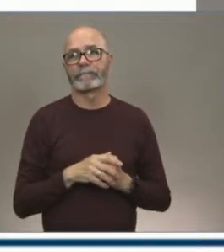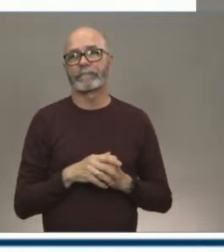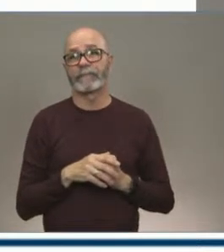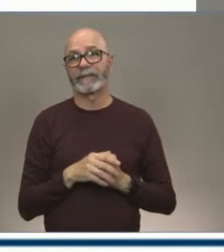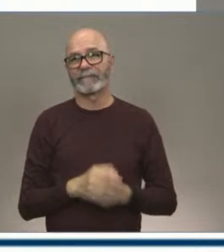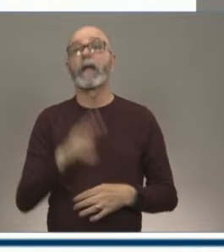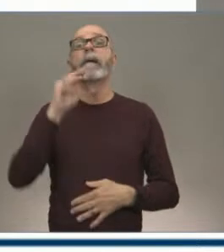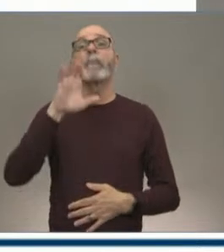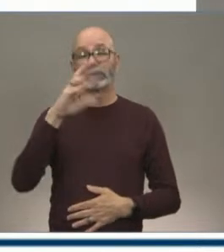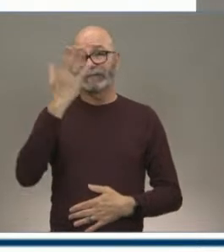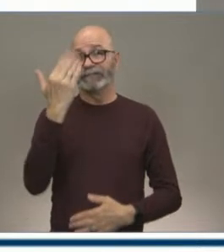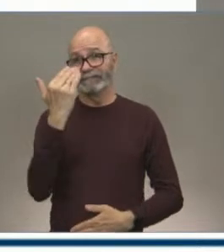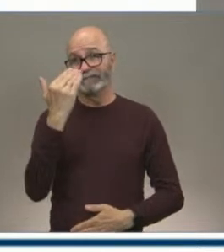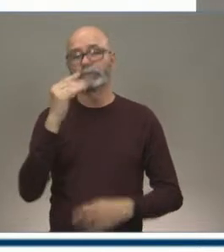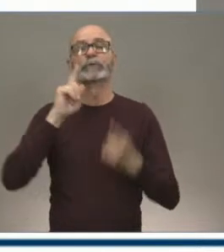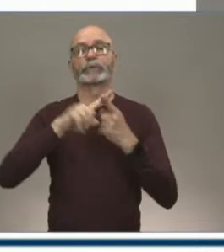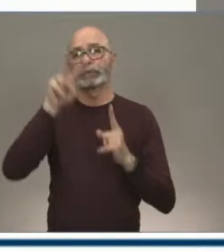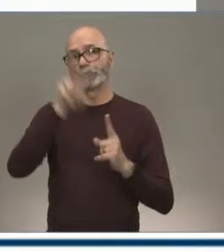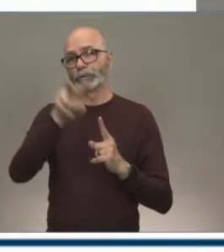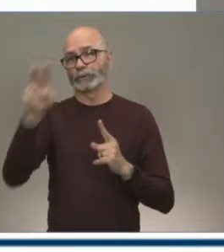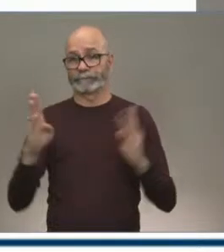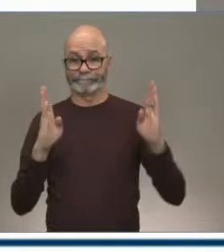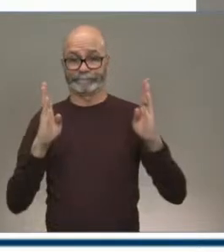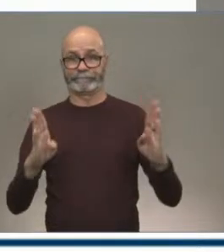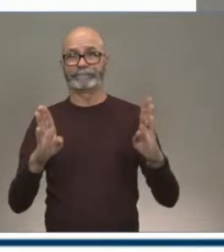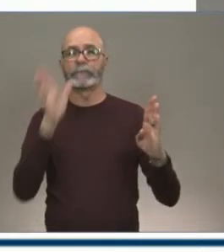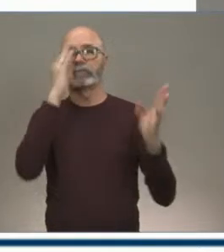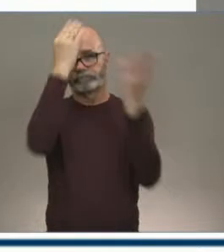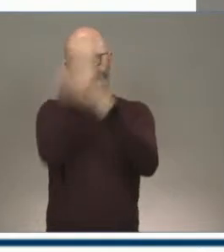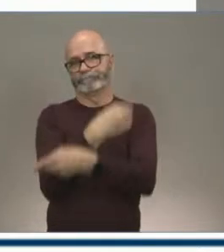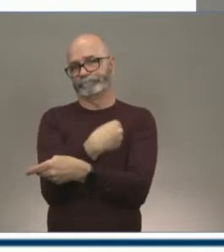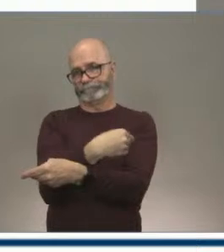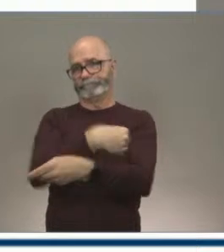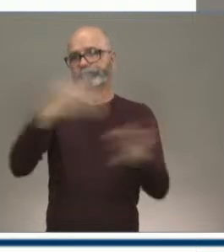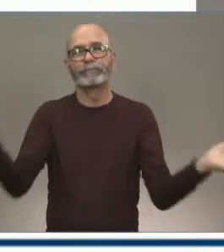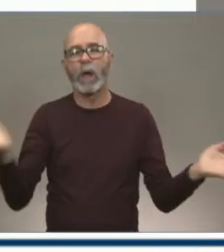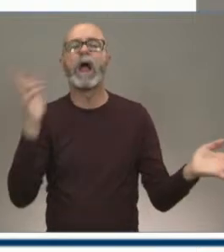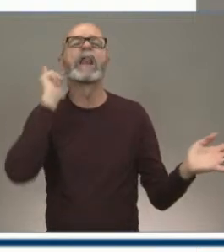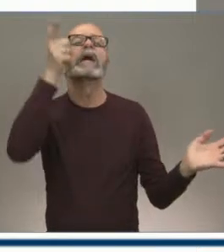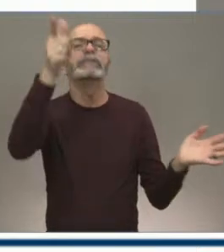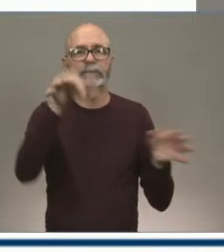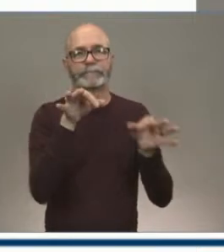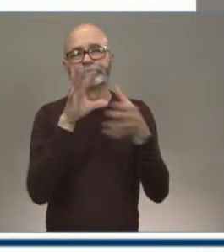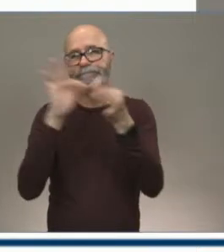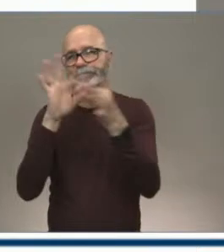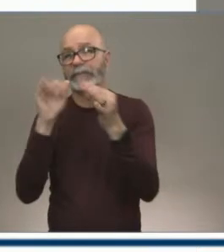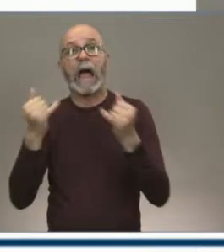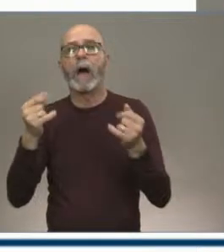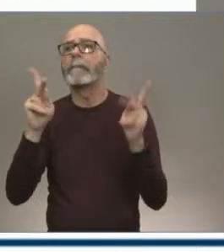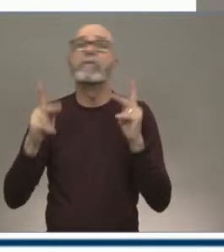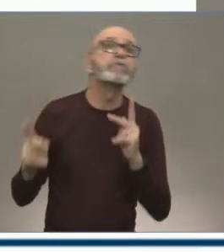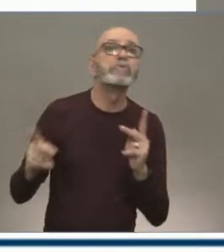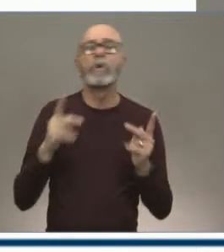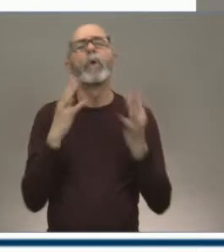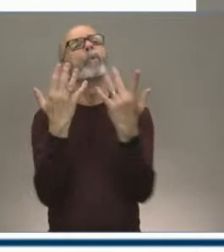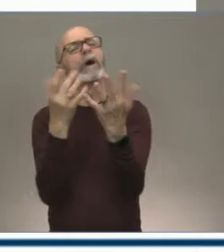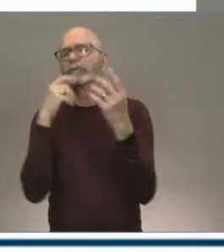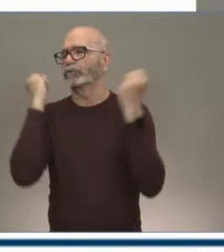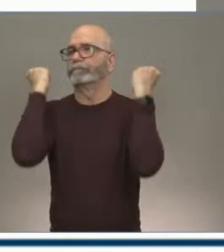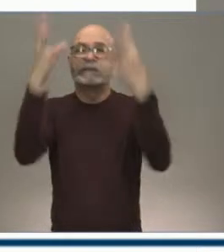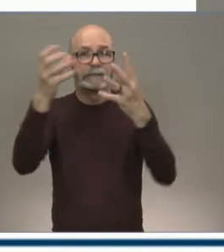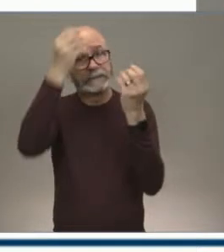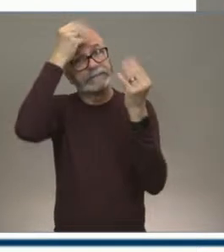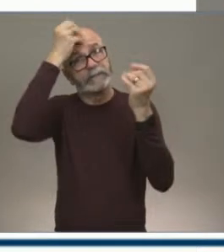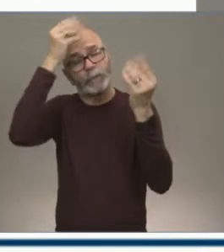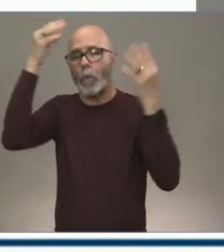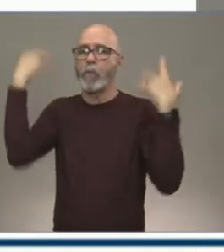clinics are being confirmed and will be announced before booking opens. So don't worry, there's a lot of information in that. There'll